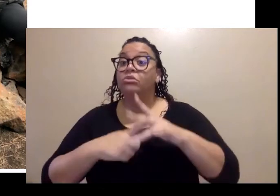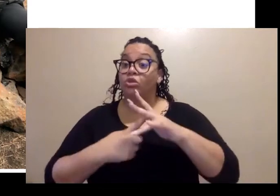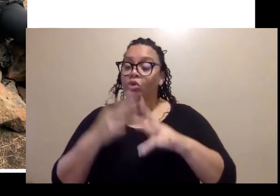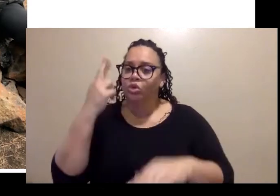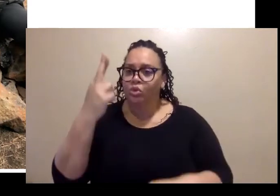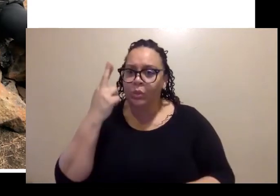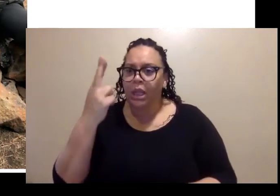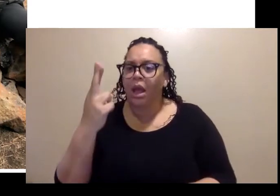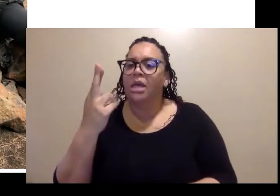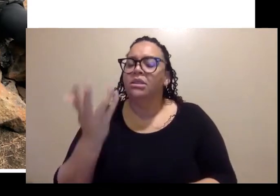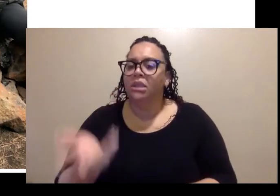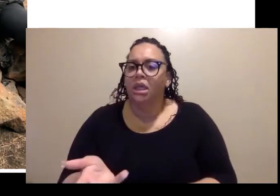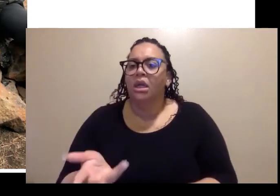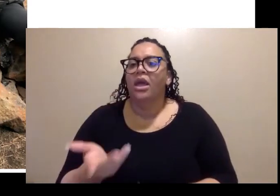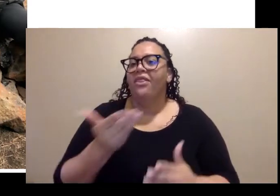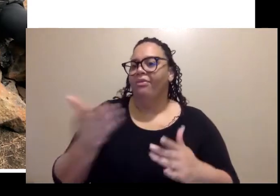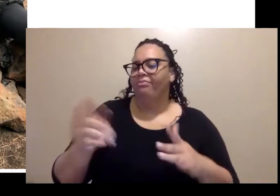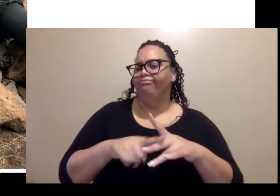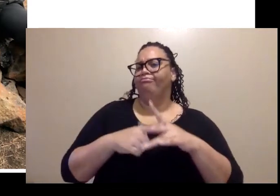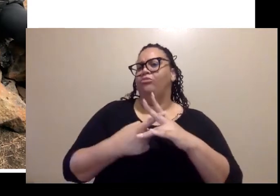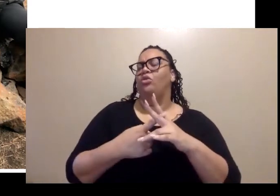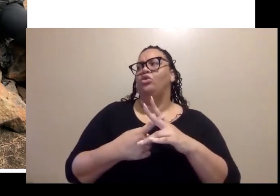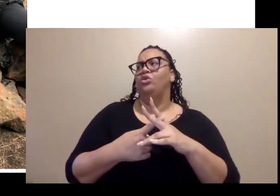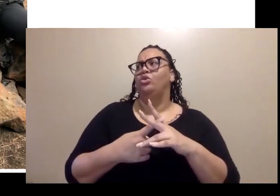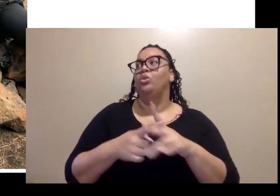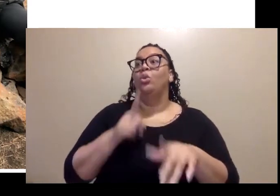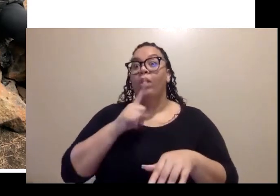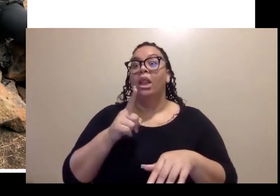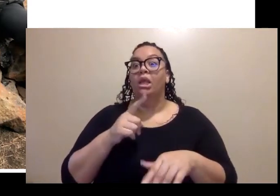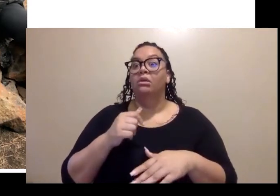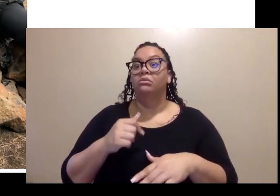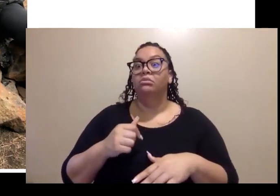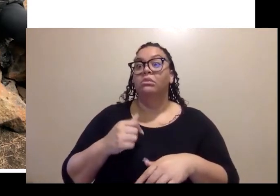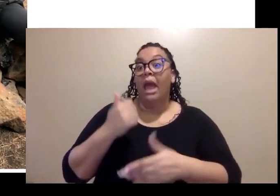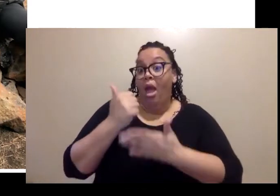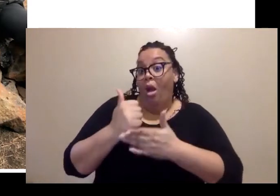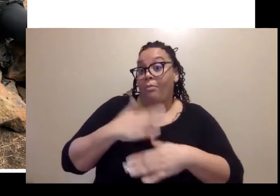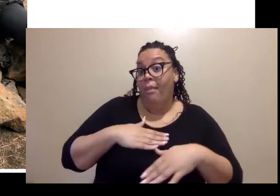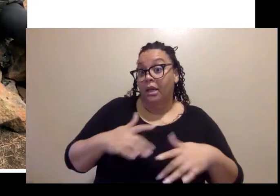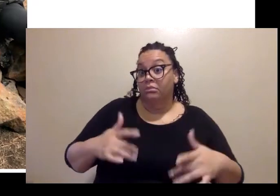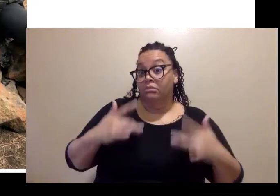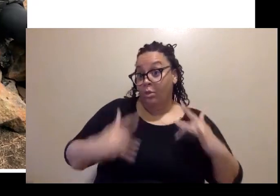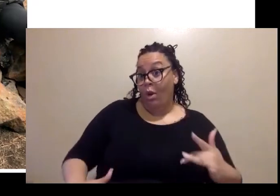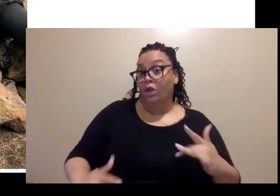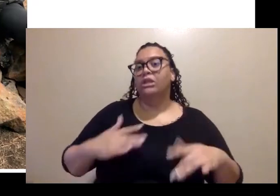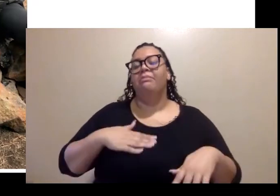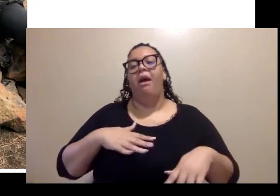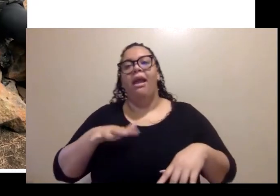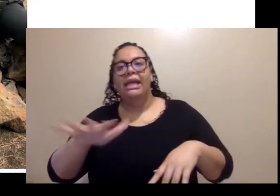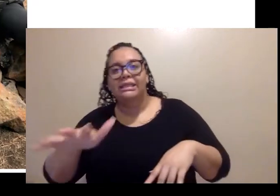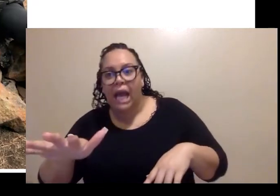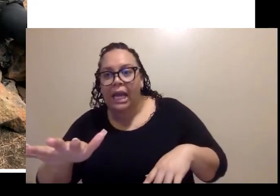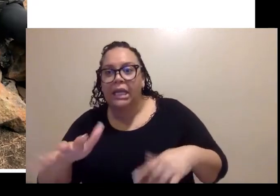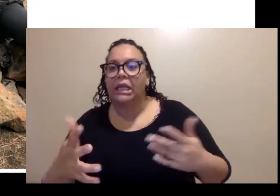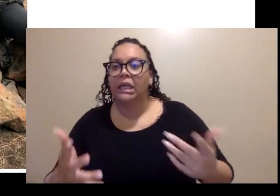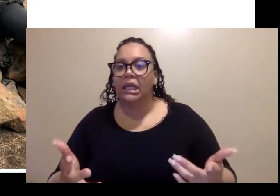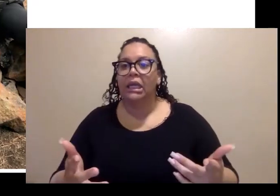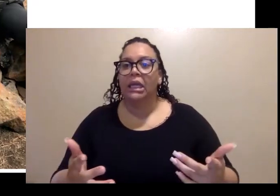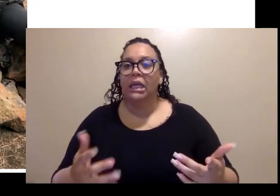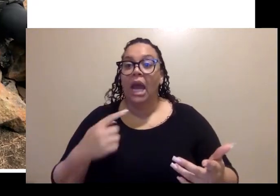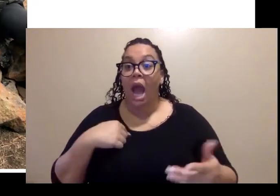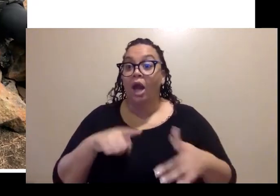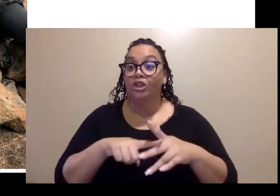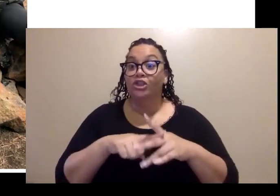that helped me with my depression, right? With my anxiety, started to actually